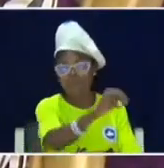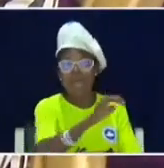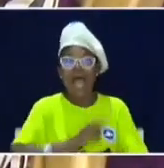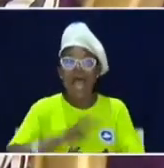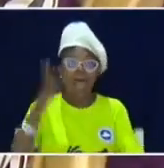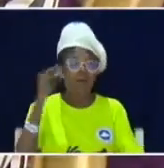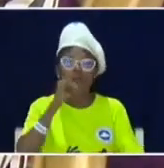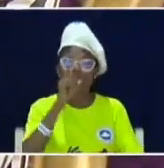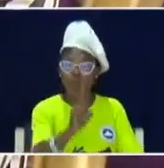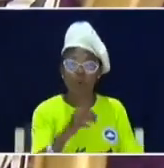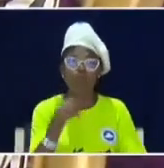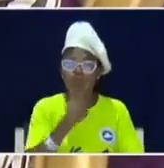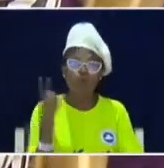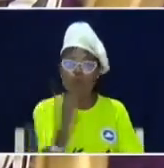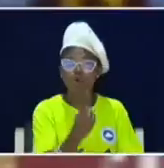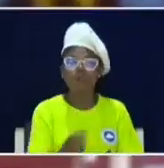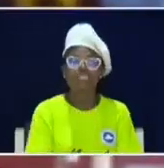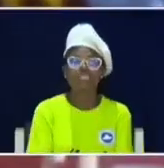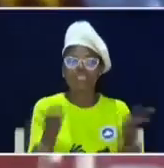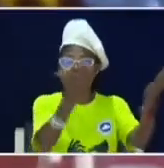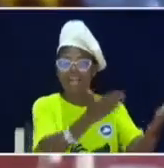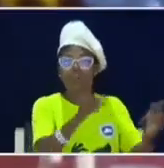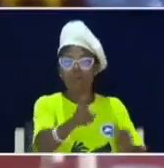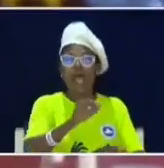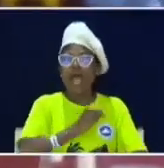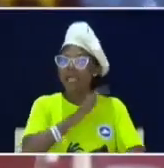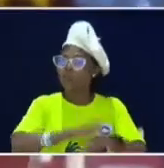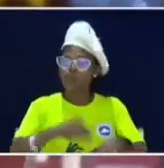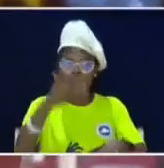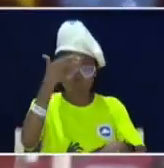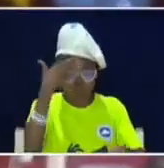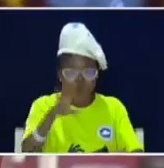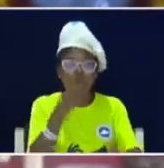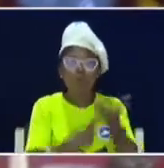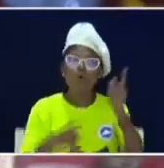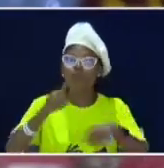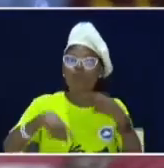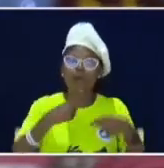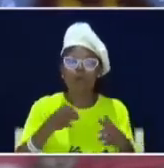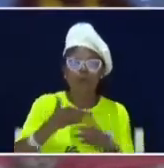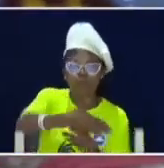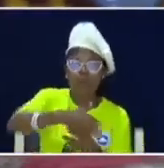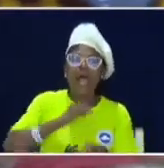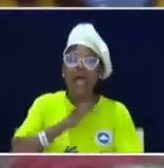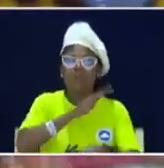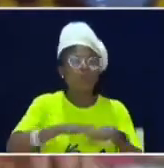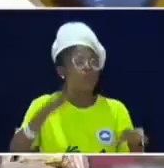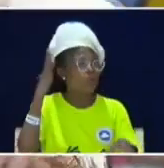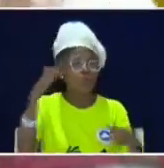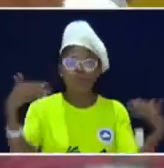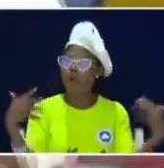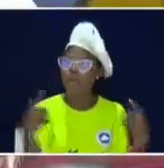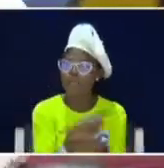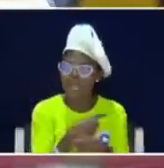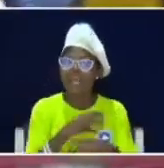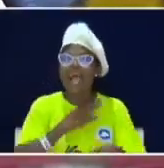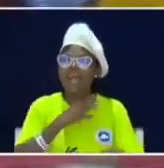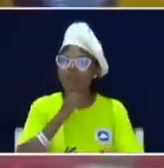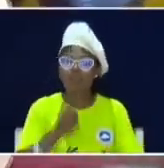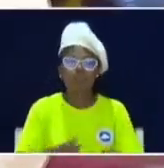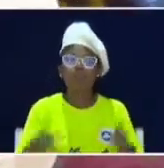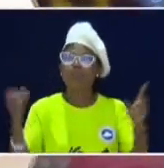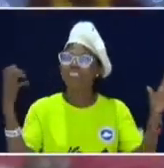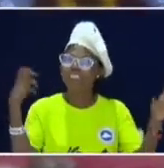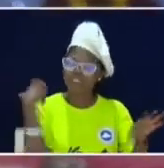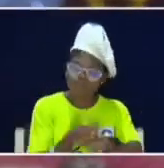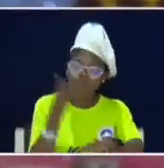who actually carried you. I don't know what you are going through. I don't know the pains you are facing. I don't know the difficulties you are encountering. I